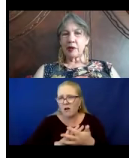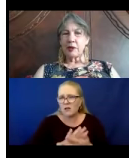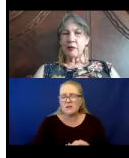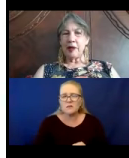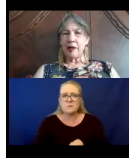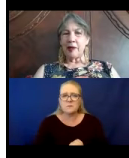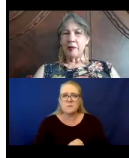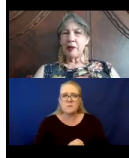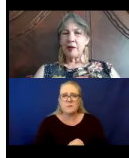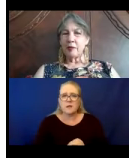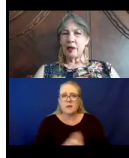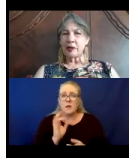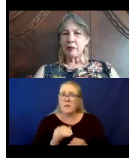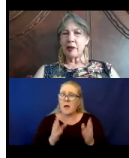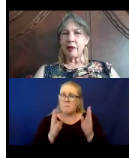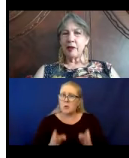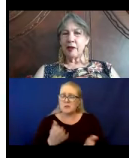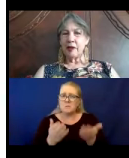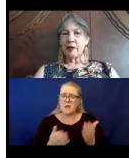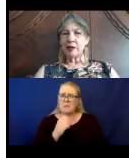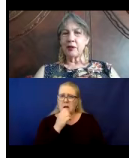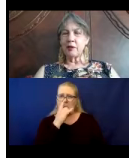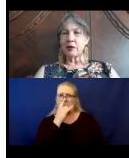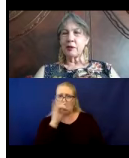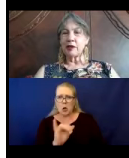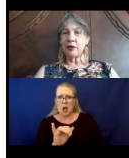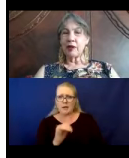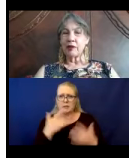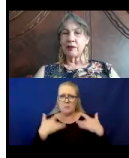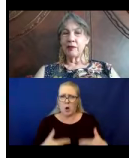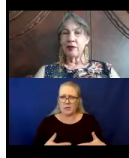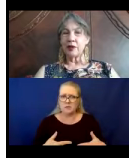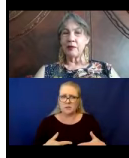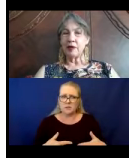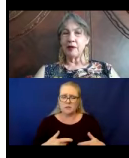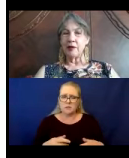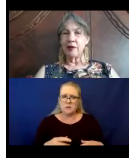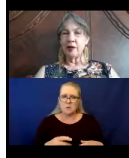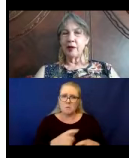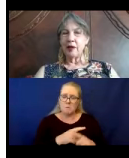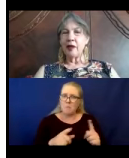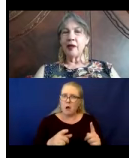And that person may not appear depressed, but the syndrome responds well to treatment.